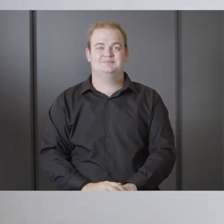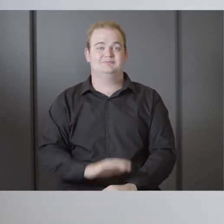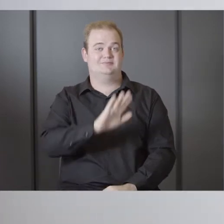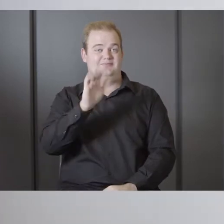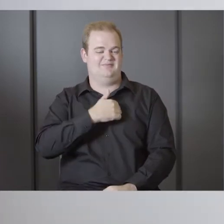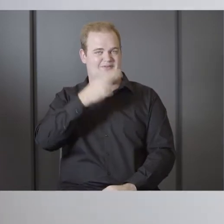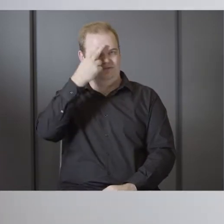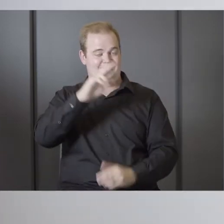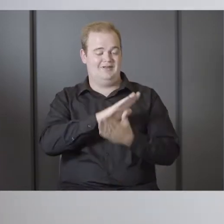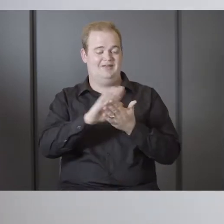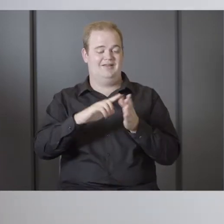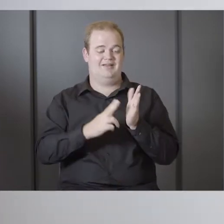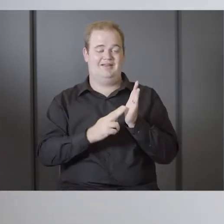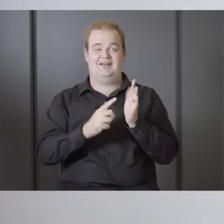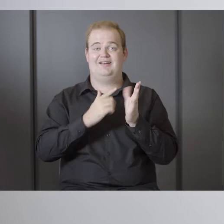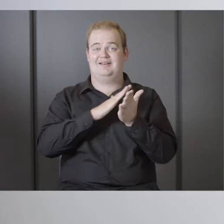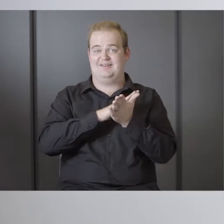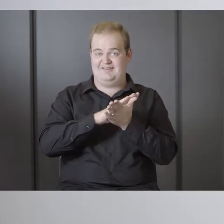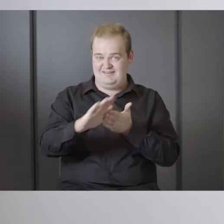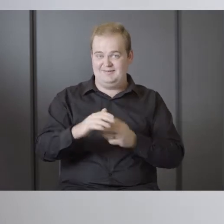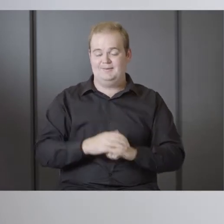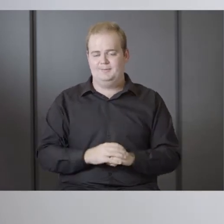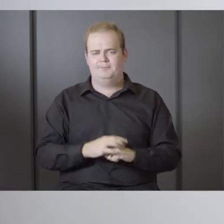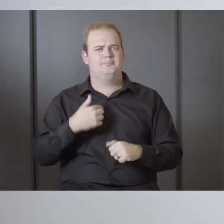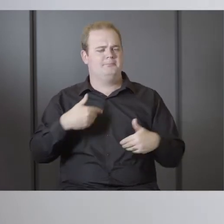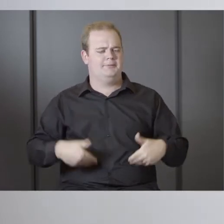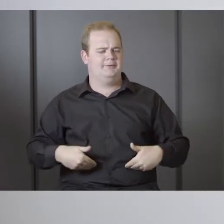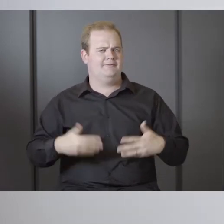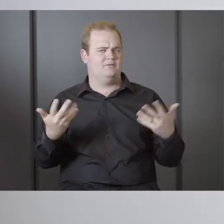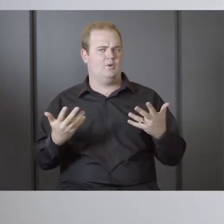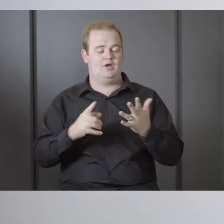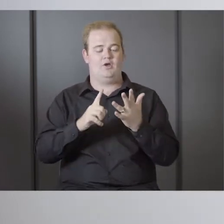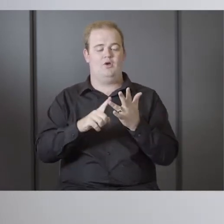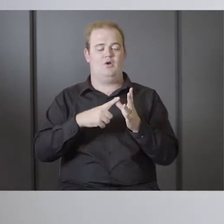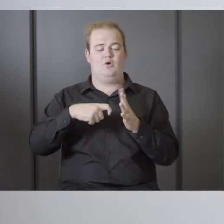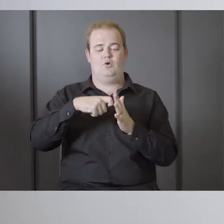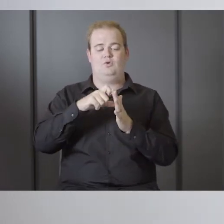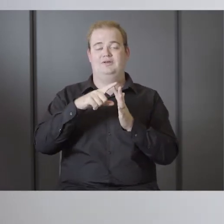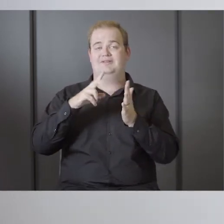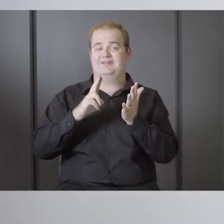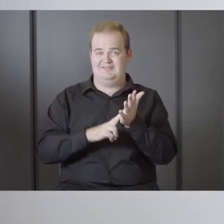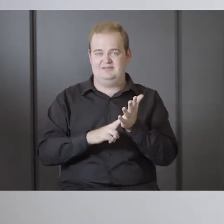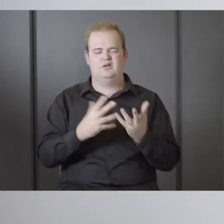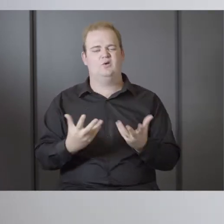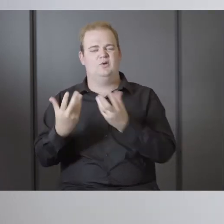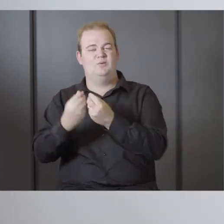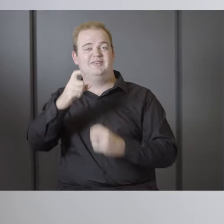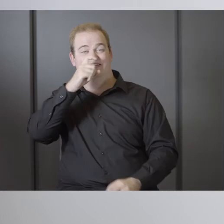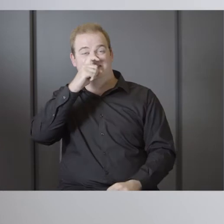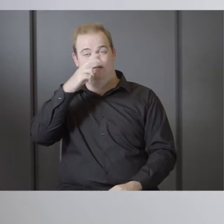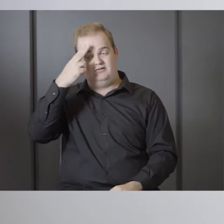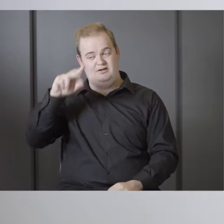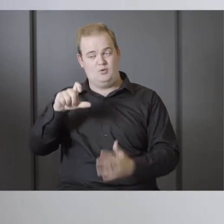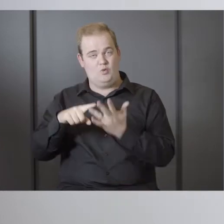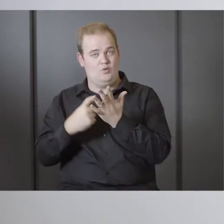My name is Hannah, and I live in Oakton, and I live with my sister Cora